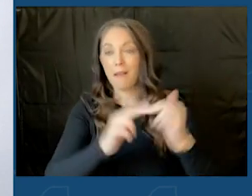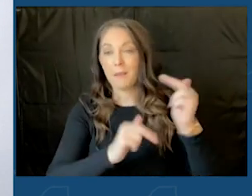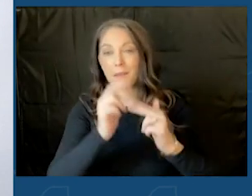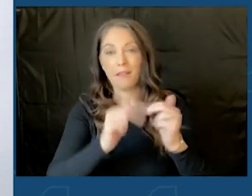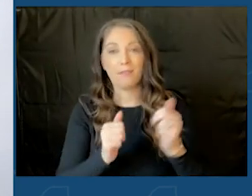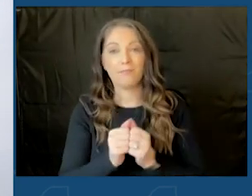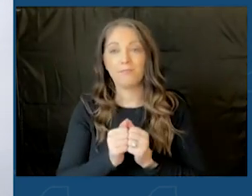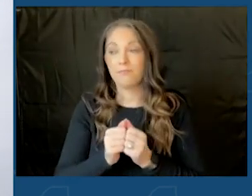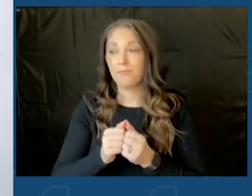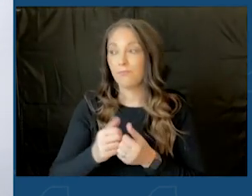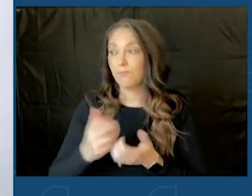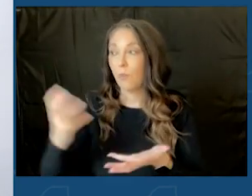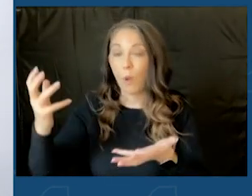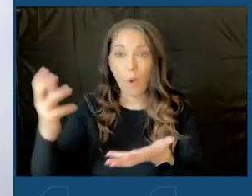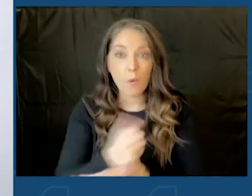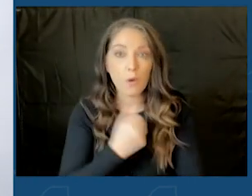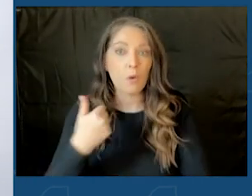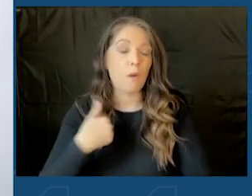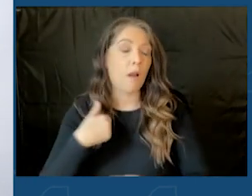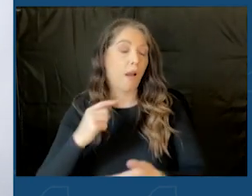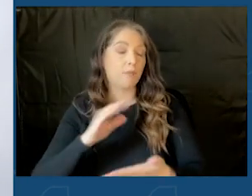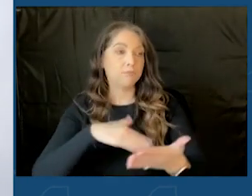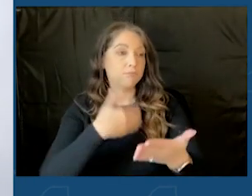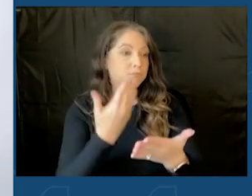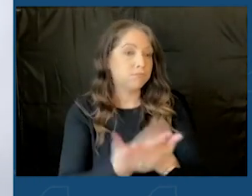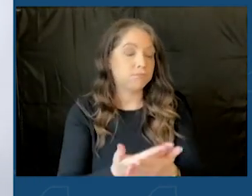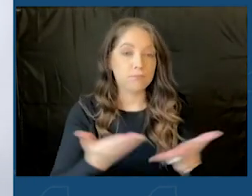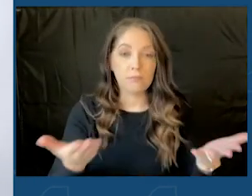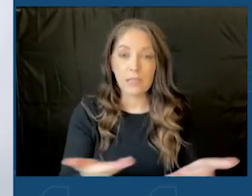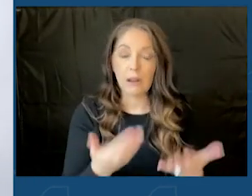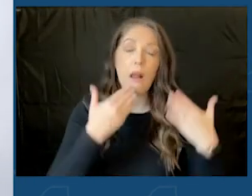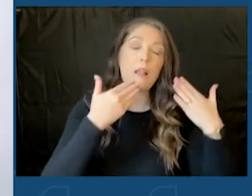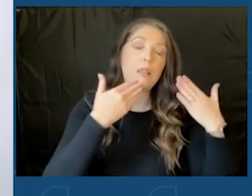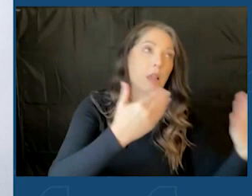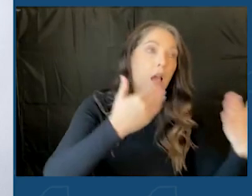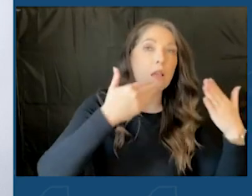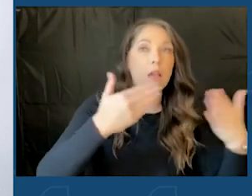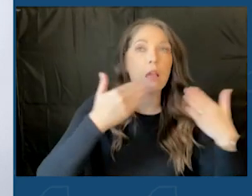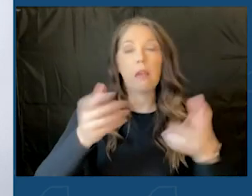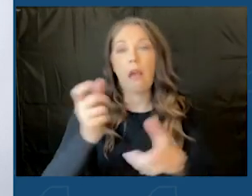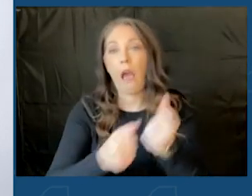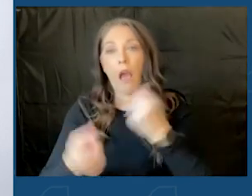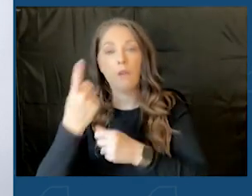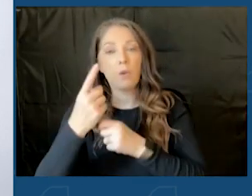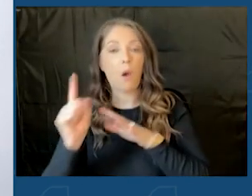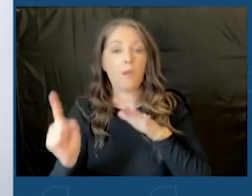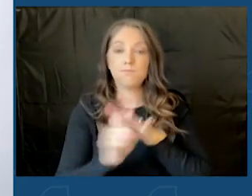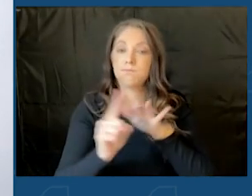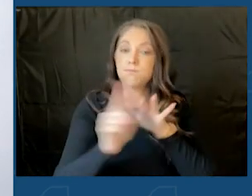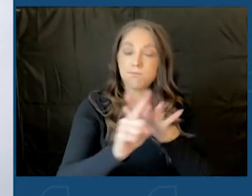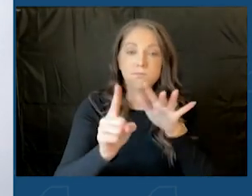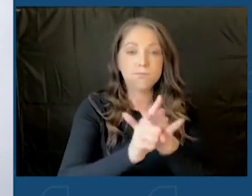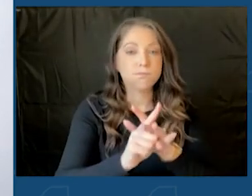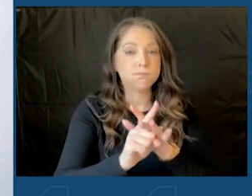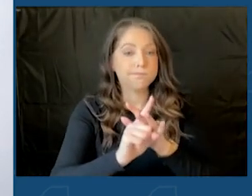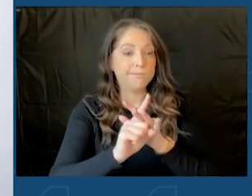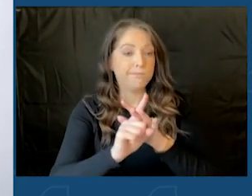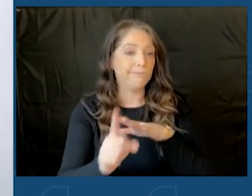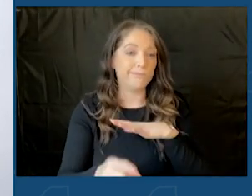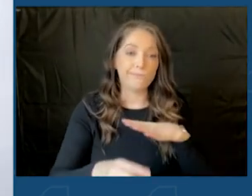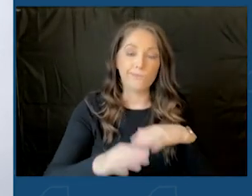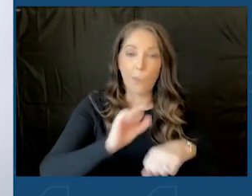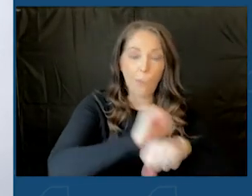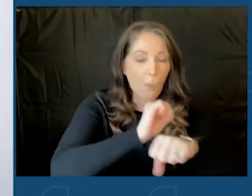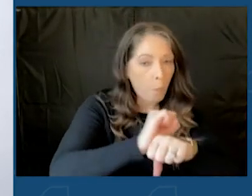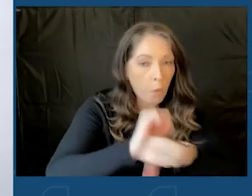thank the people who showed up day after day when many people were able to zoom into life, zoom into their